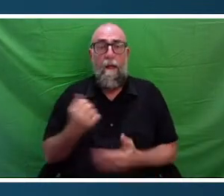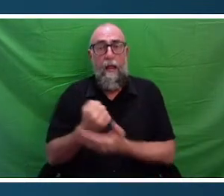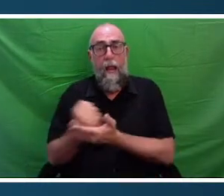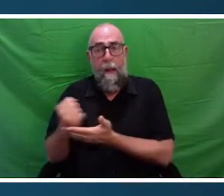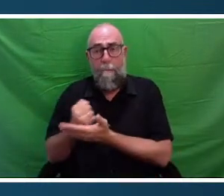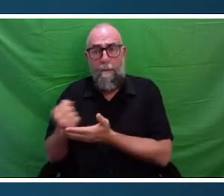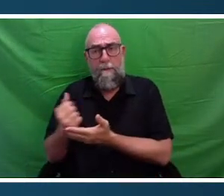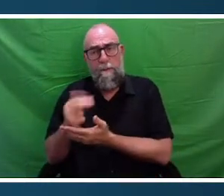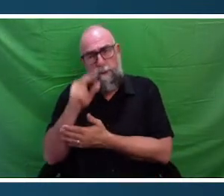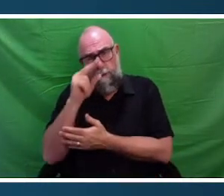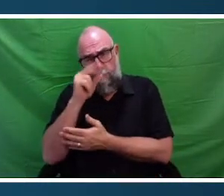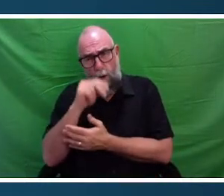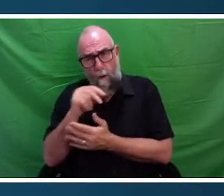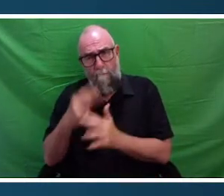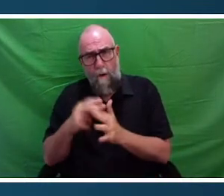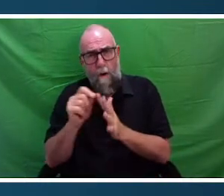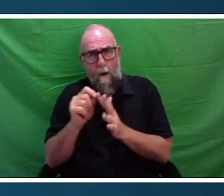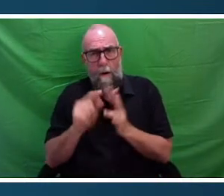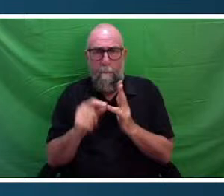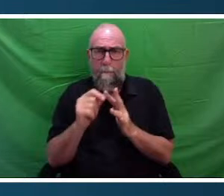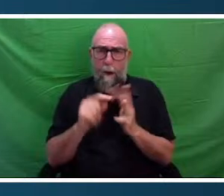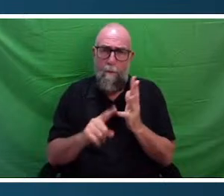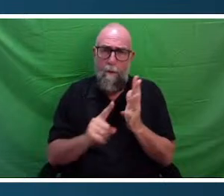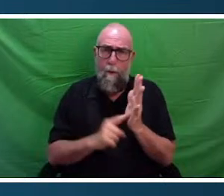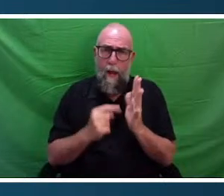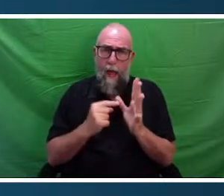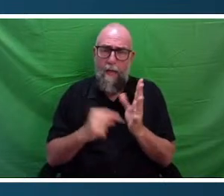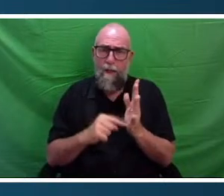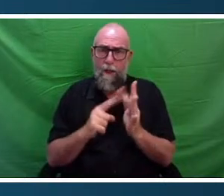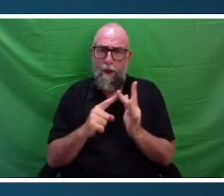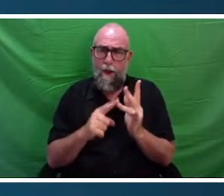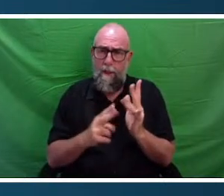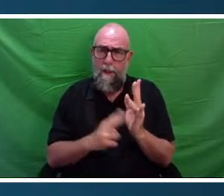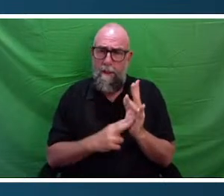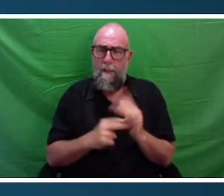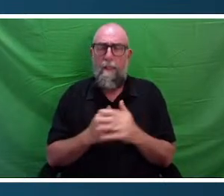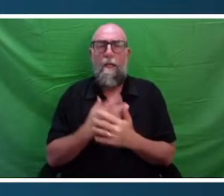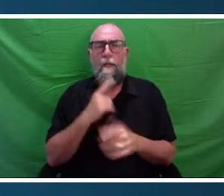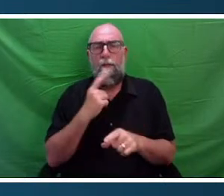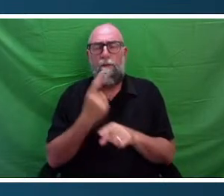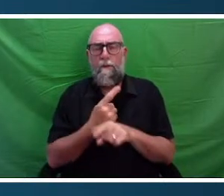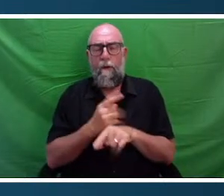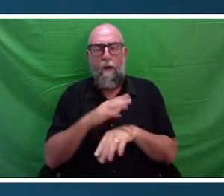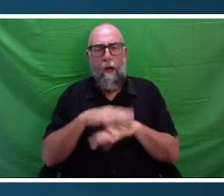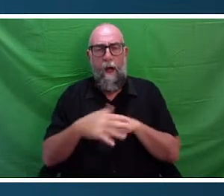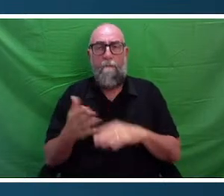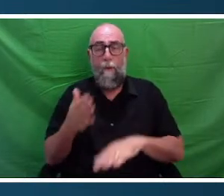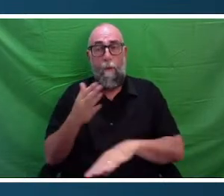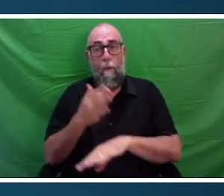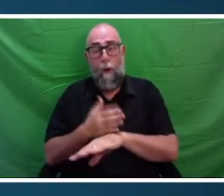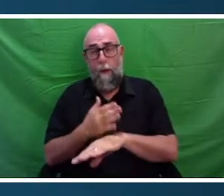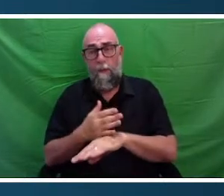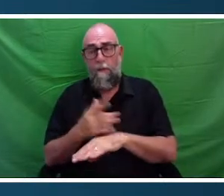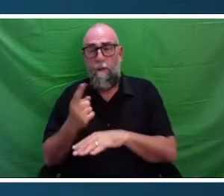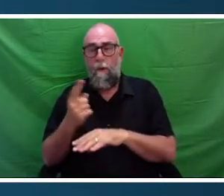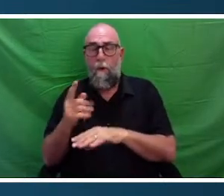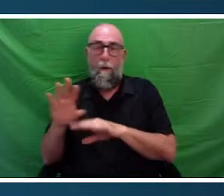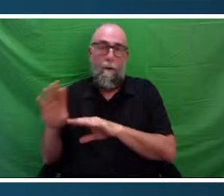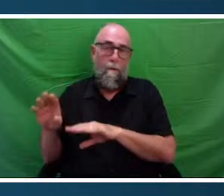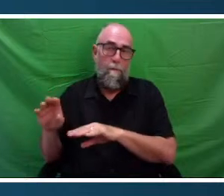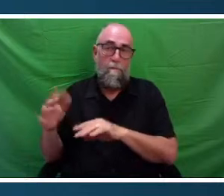small. Around the impact of departing workers, particularly from critical institutions